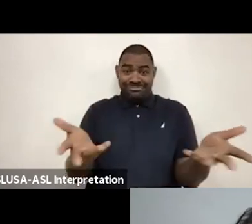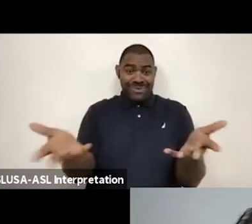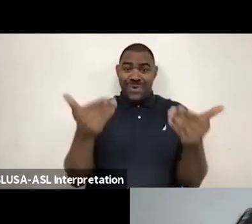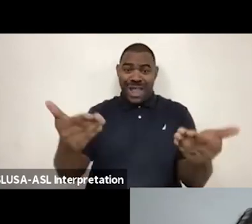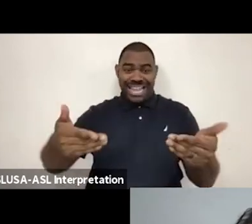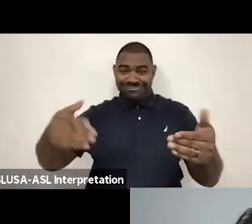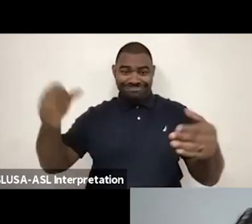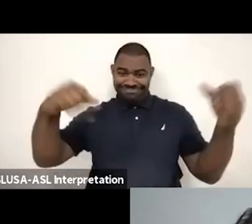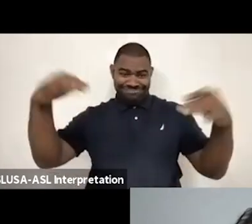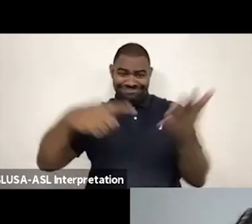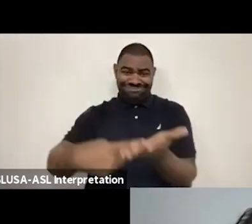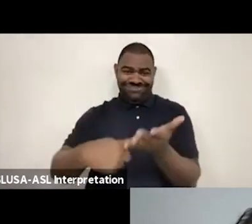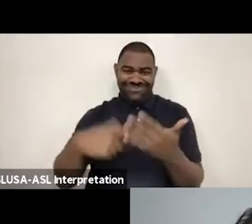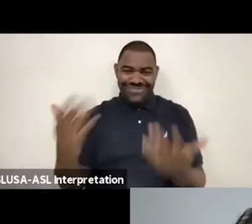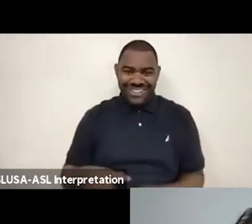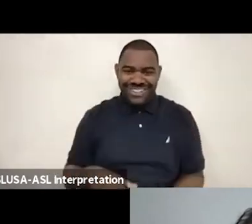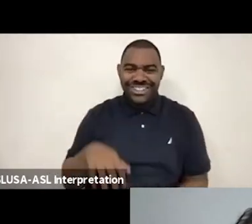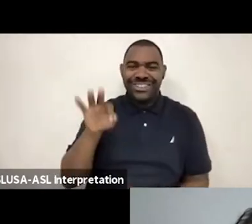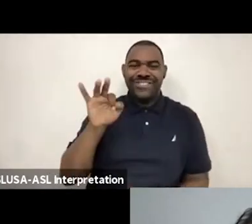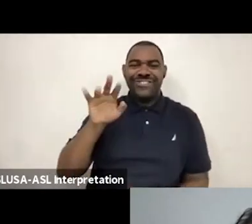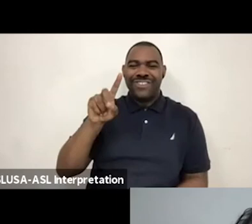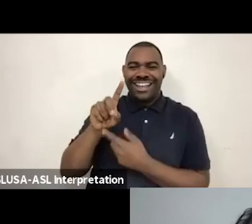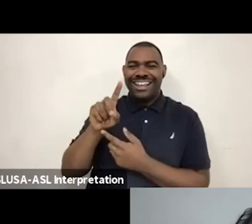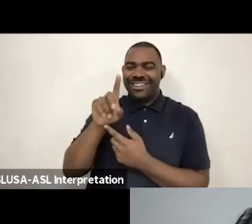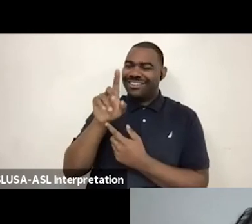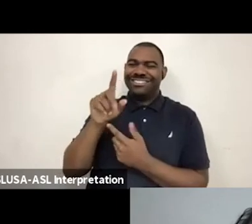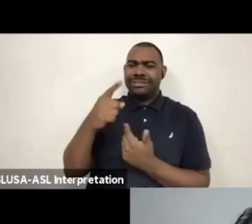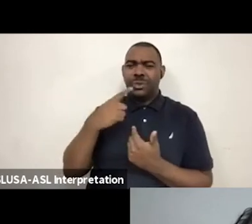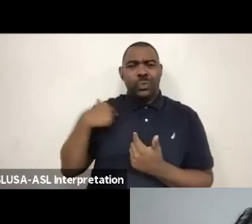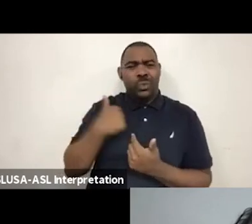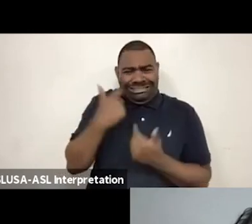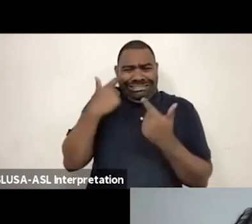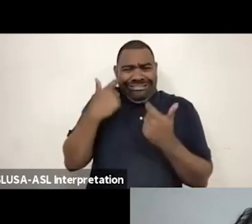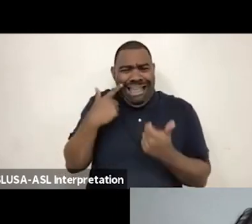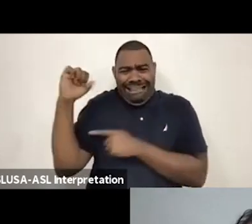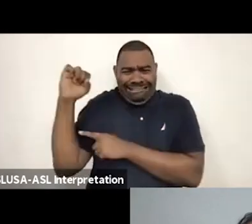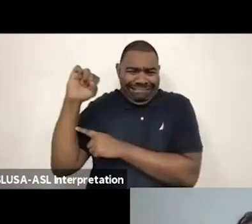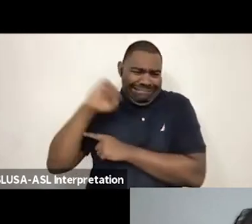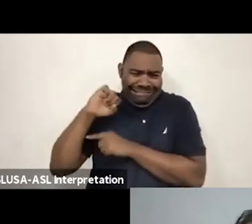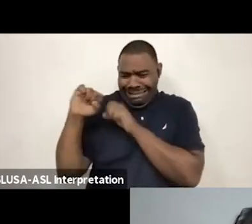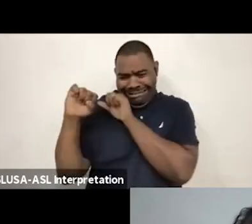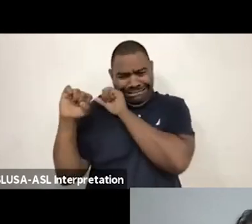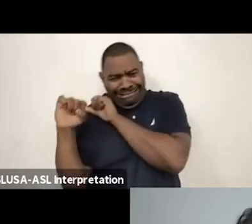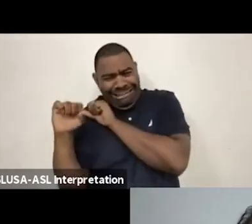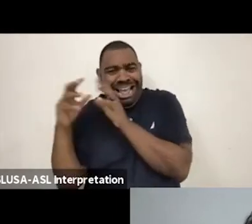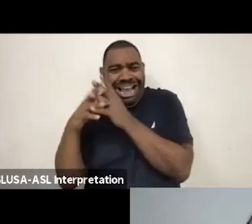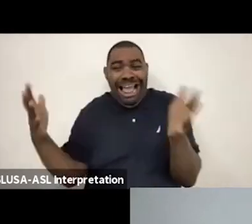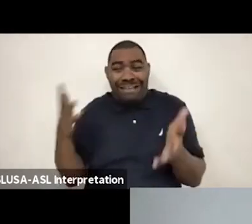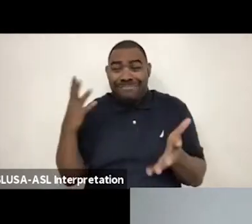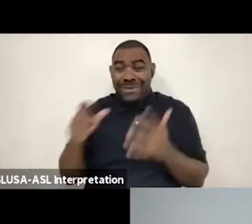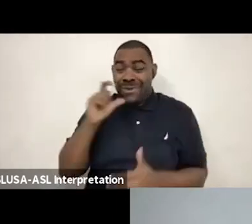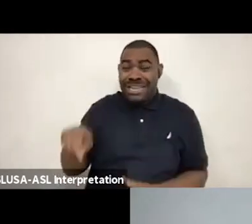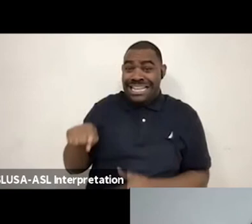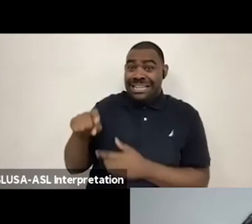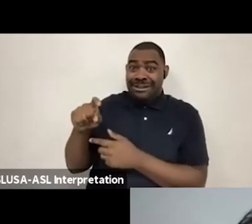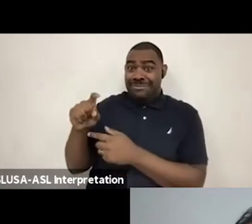So have at it. We cry on each other's shoulders a lot. This is true. This is true. And we may